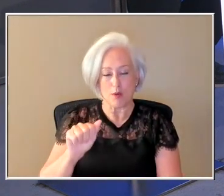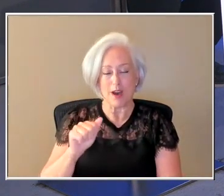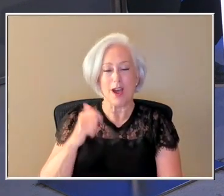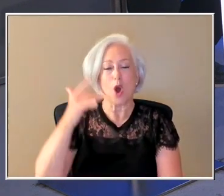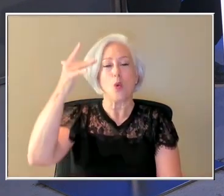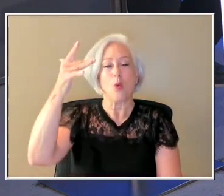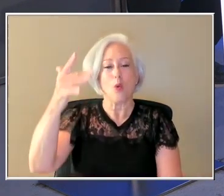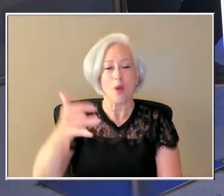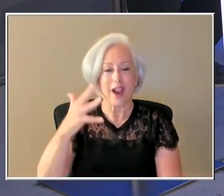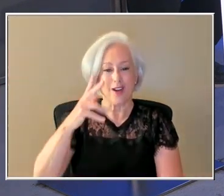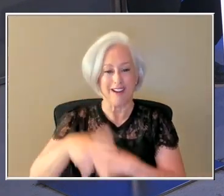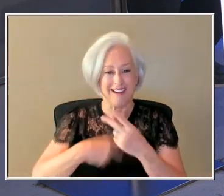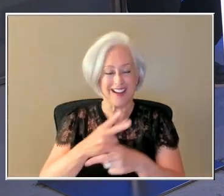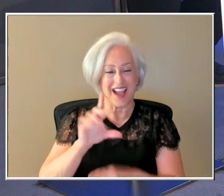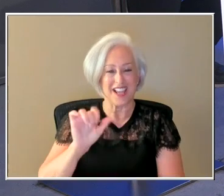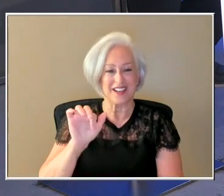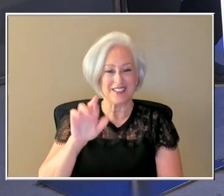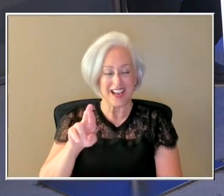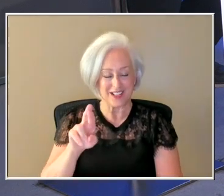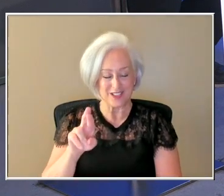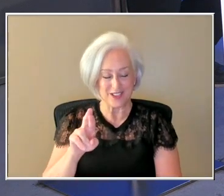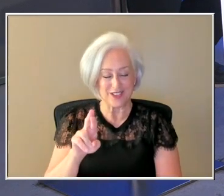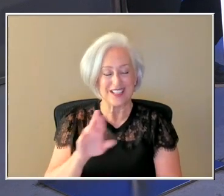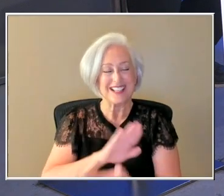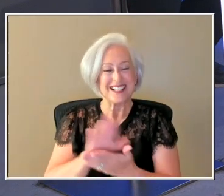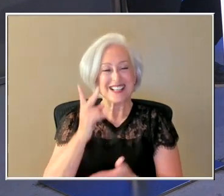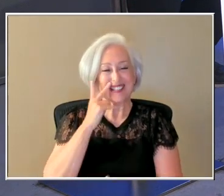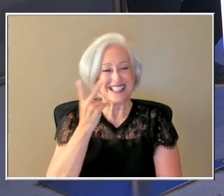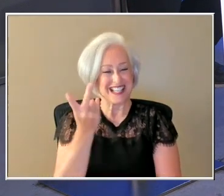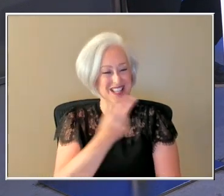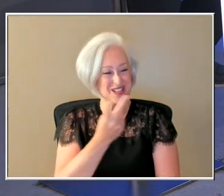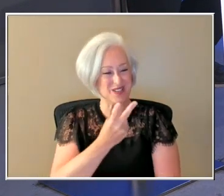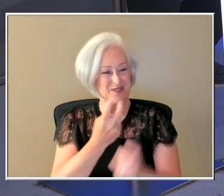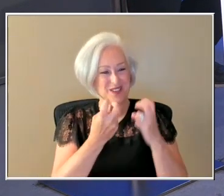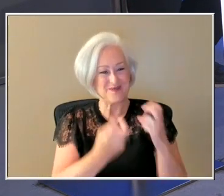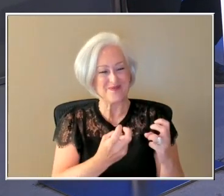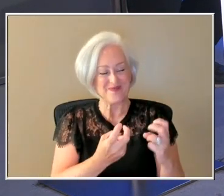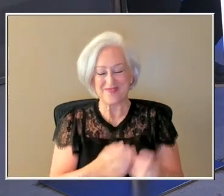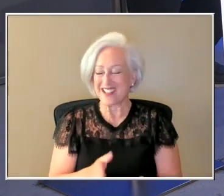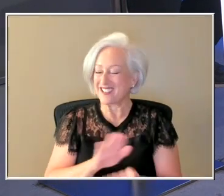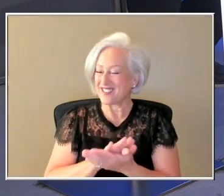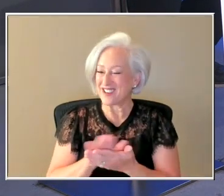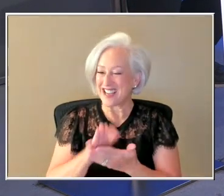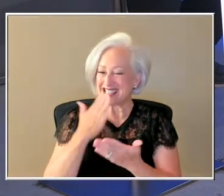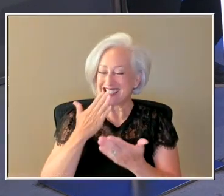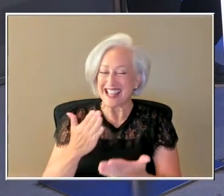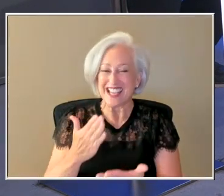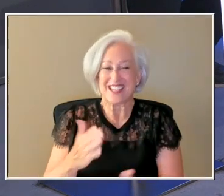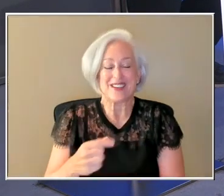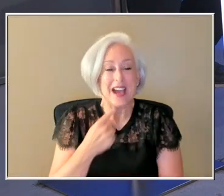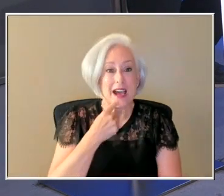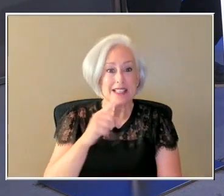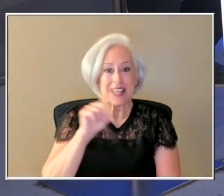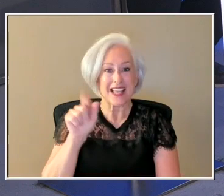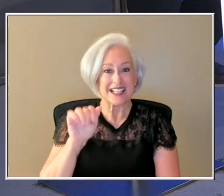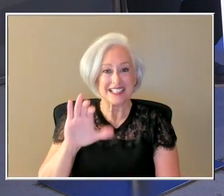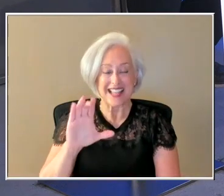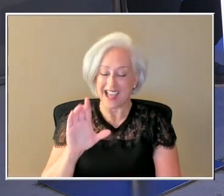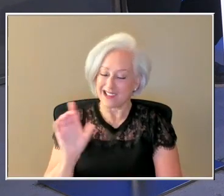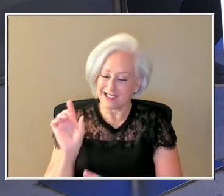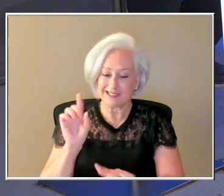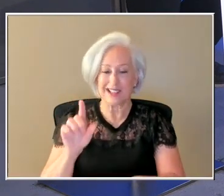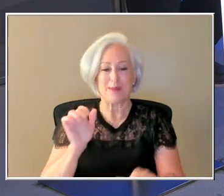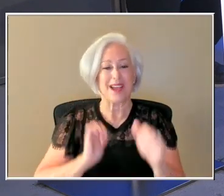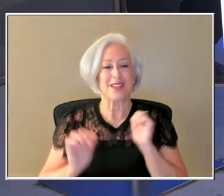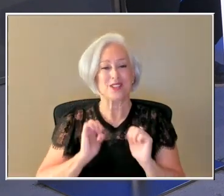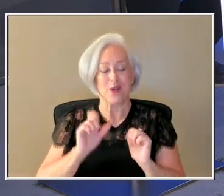So good to see you both. Nice to be sitting here next to each other. This is very nice. Thank you very much. When I told you Zac was coming on, you were like, I got to be there. First thing I said. I